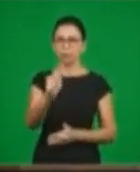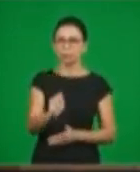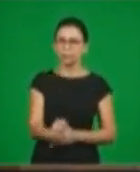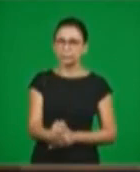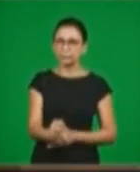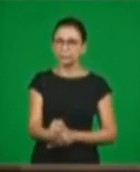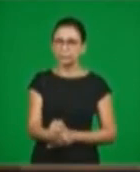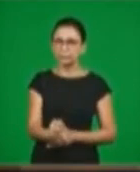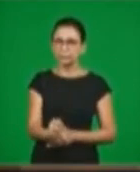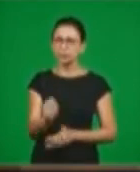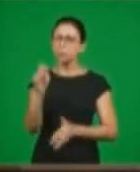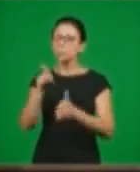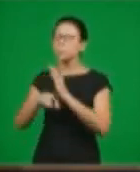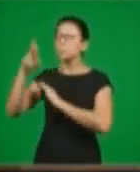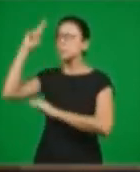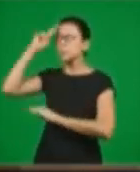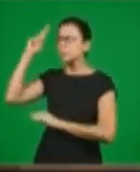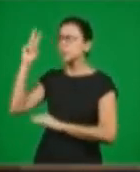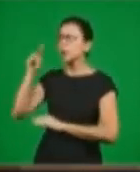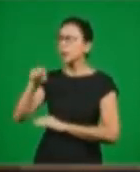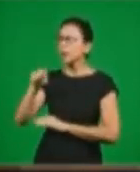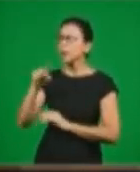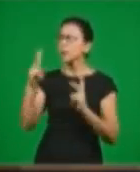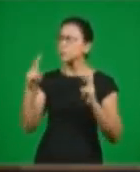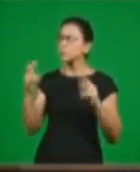like, oh, alright, so this is it. So